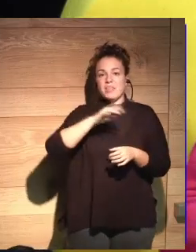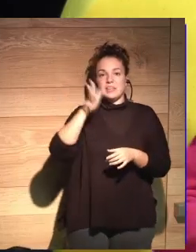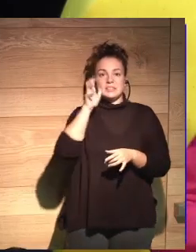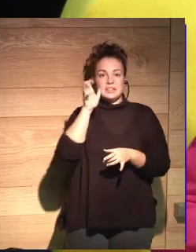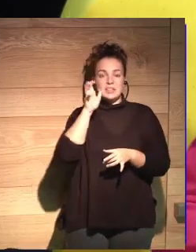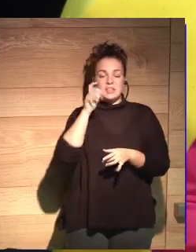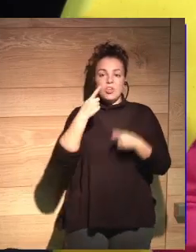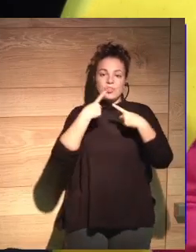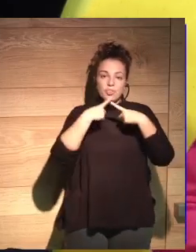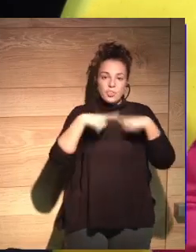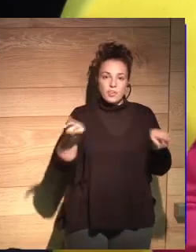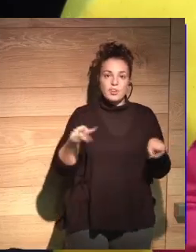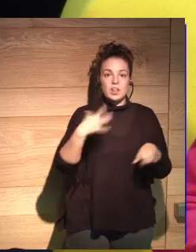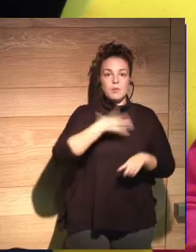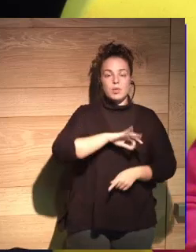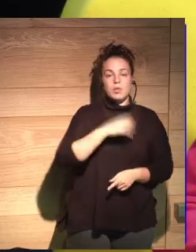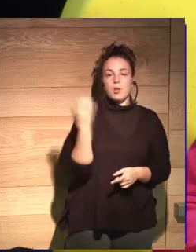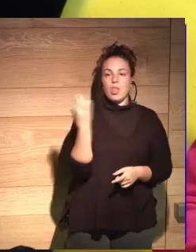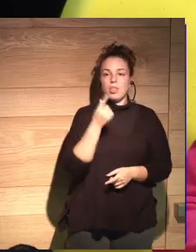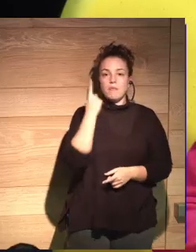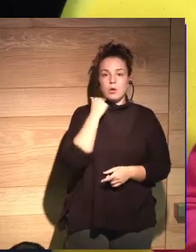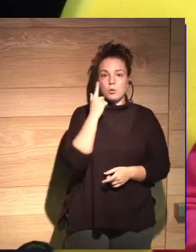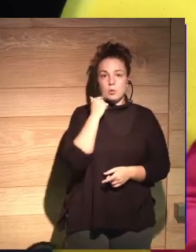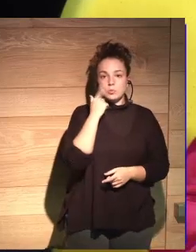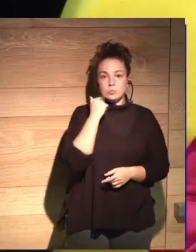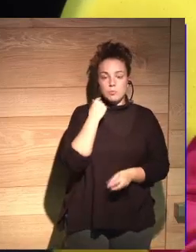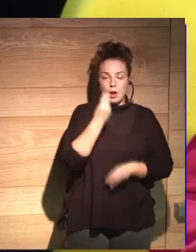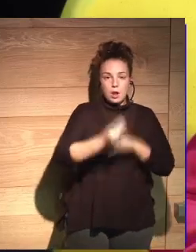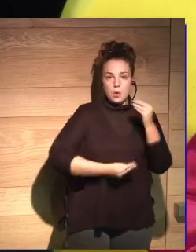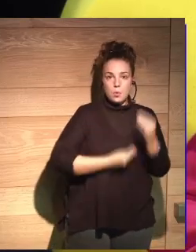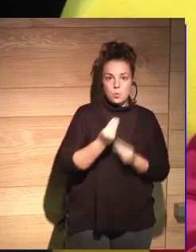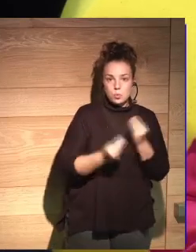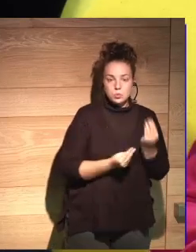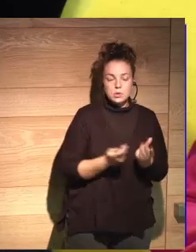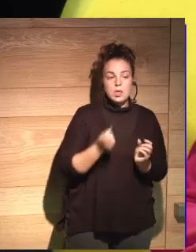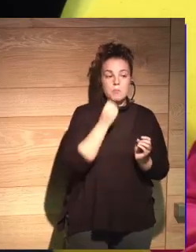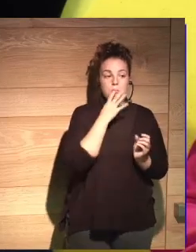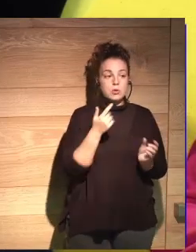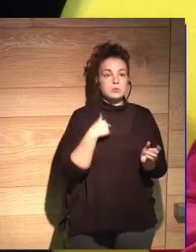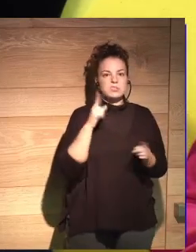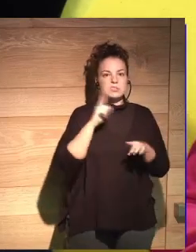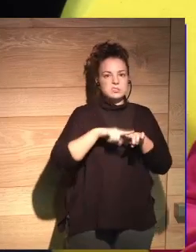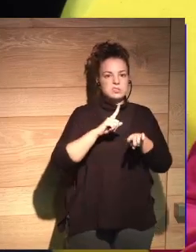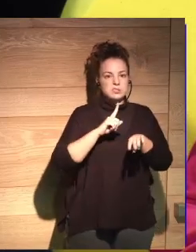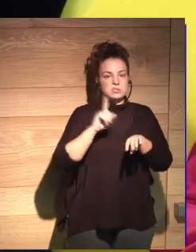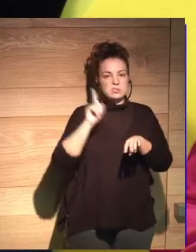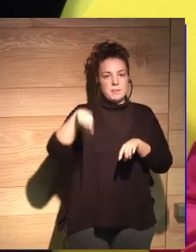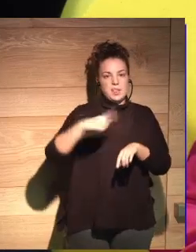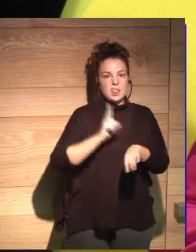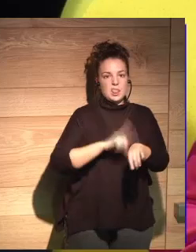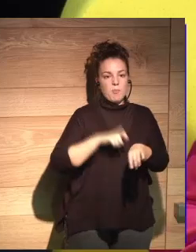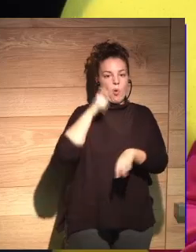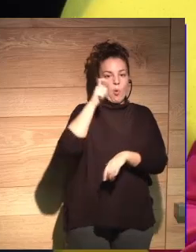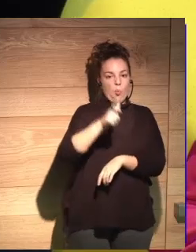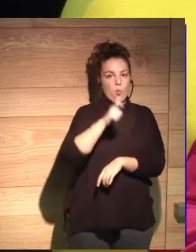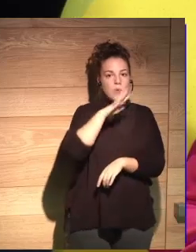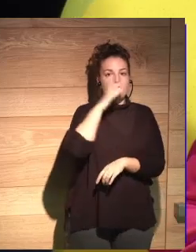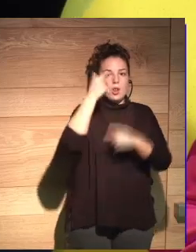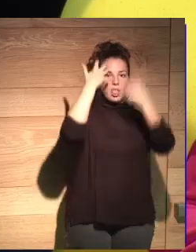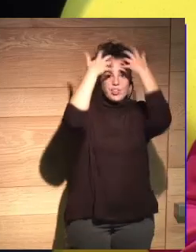yourself in using them. Todd, it took him a while to learn how to interpret his magnetic signals. The monkeys took a few